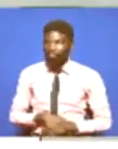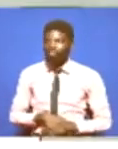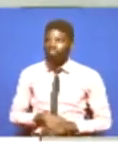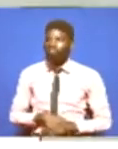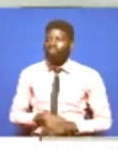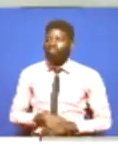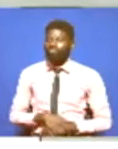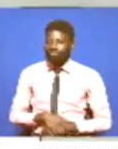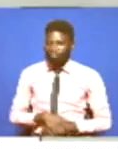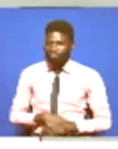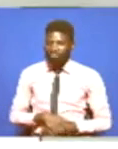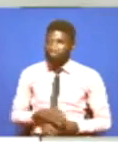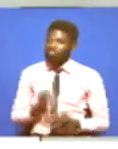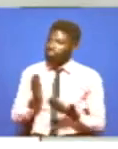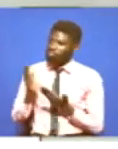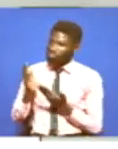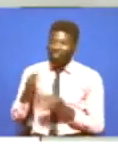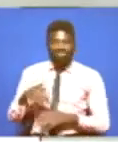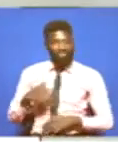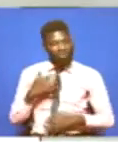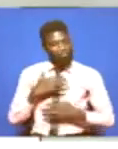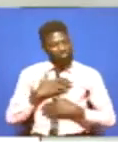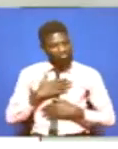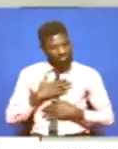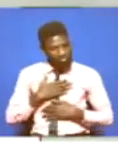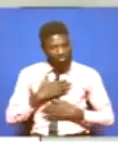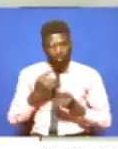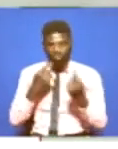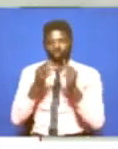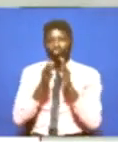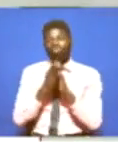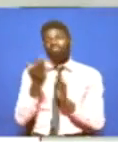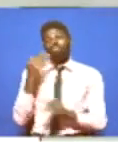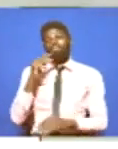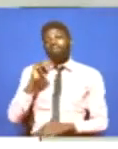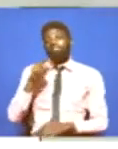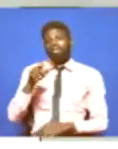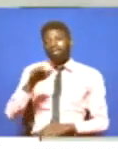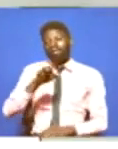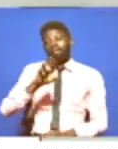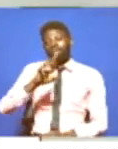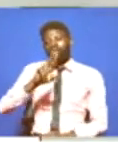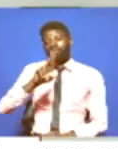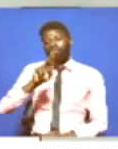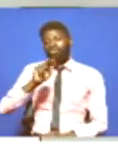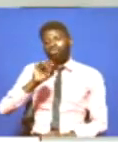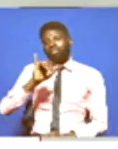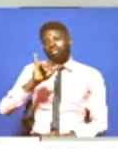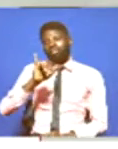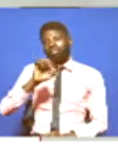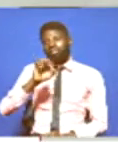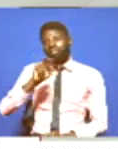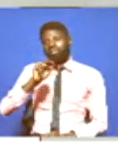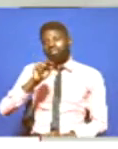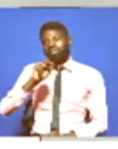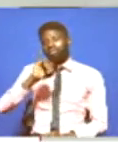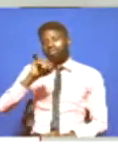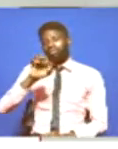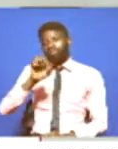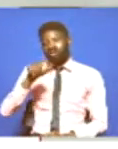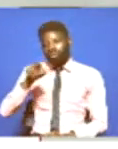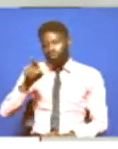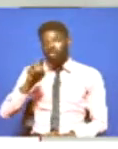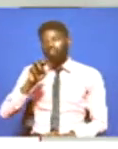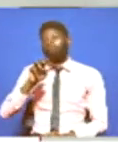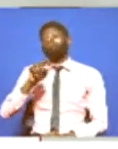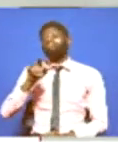It has been an extreme pleasure speaking to the former Runyenjes MP, Njeru Kathangu, on The Living Legends, a stalwart of charity, social justice,